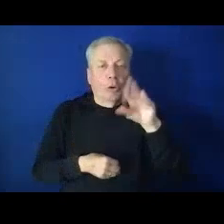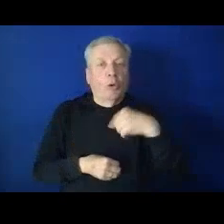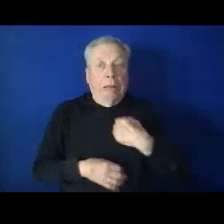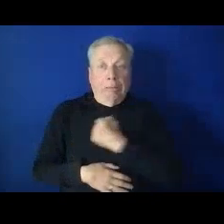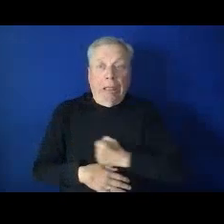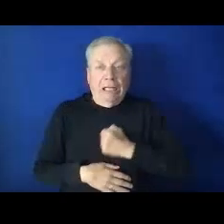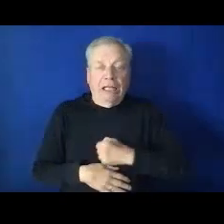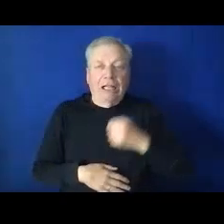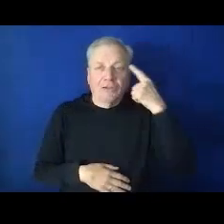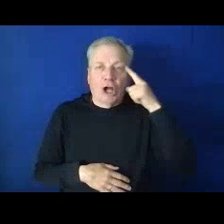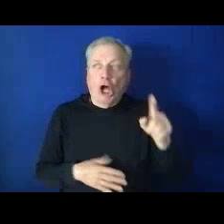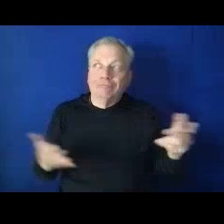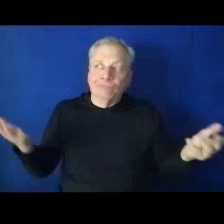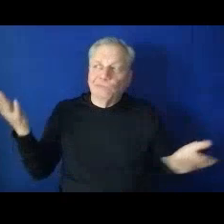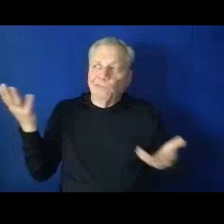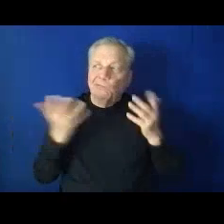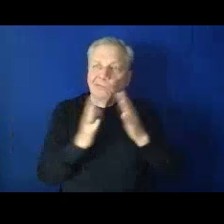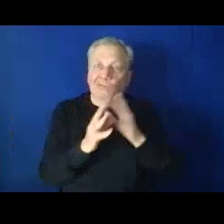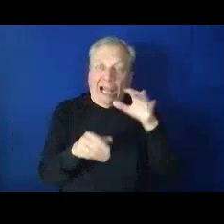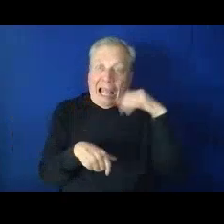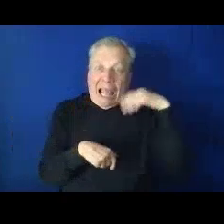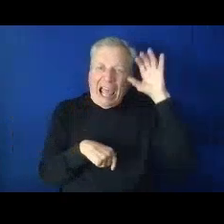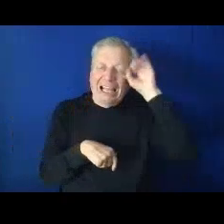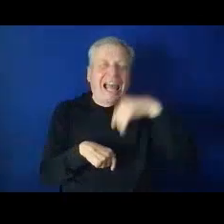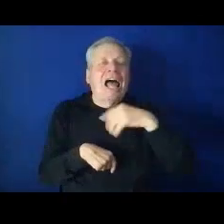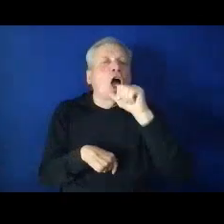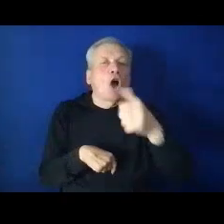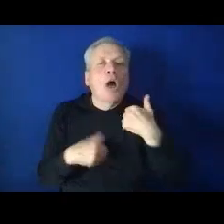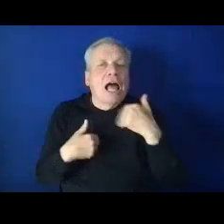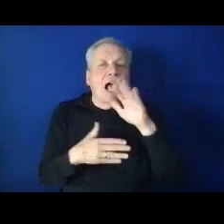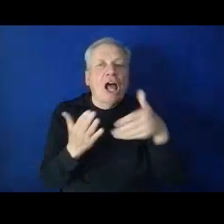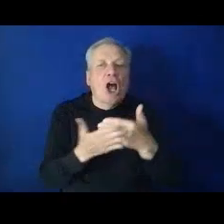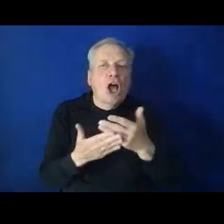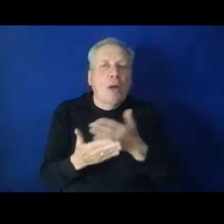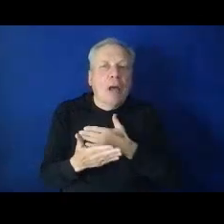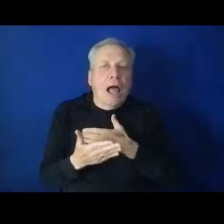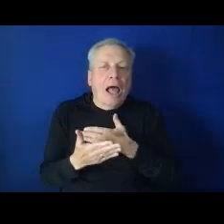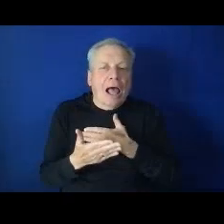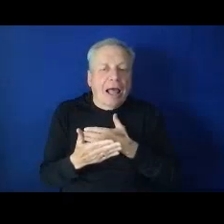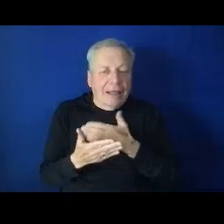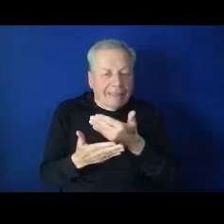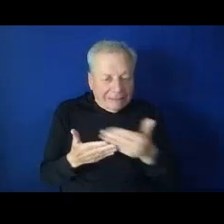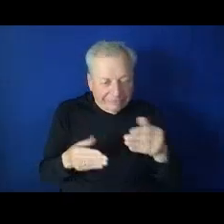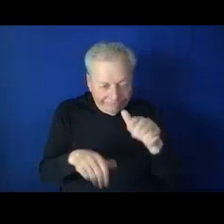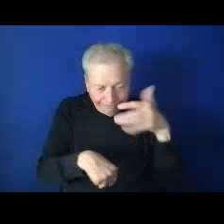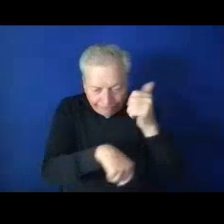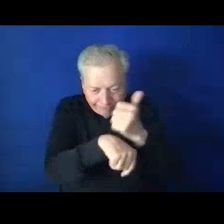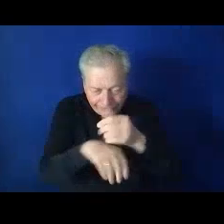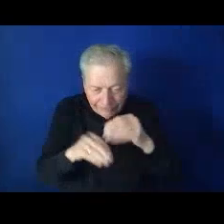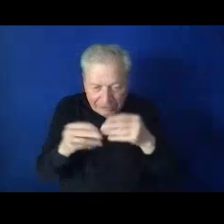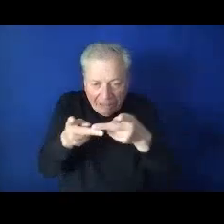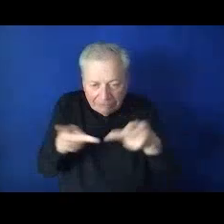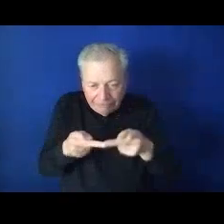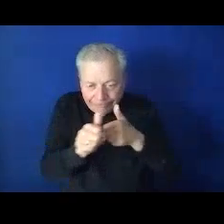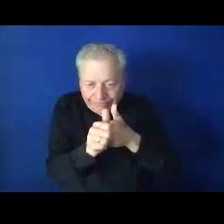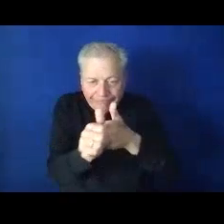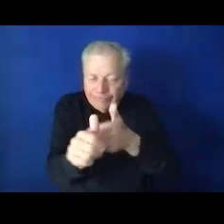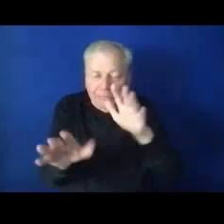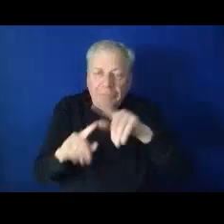for, I guess I don't have all my ducks in a row on this. I took a presentation and kind of modified it for this